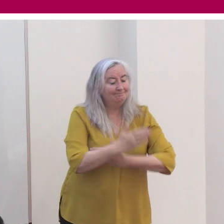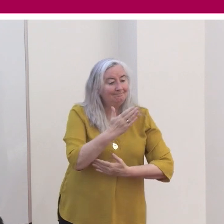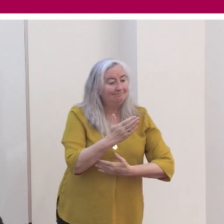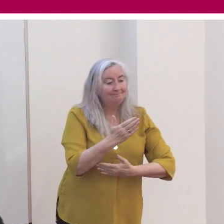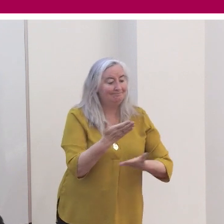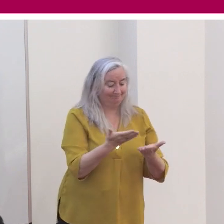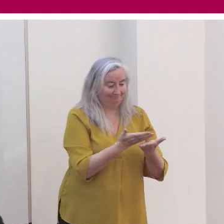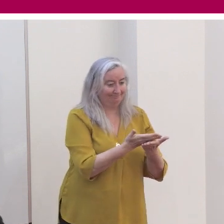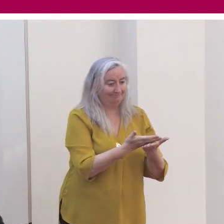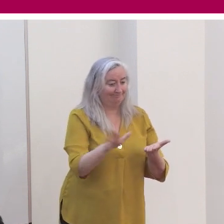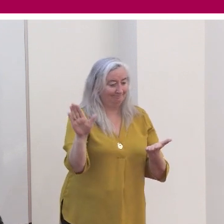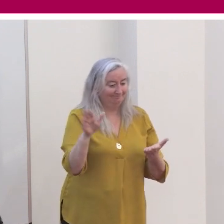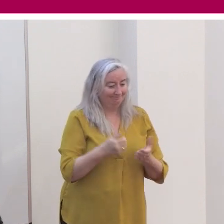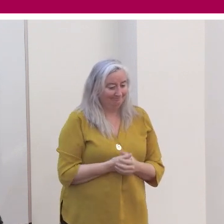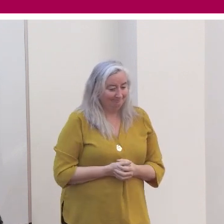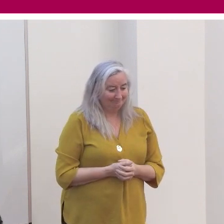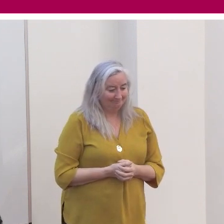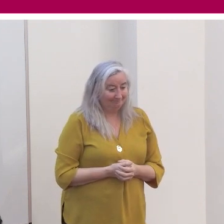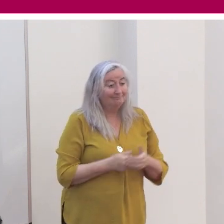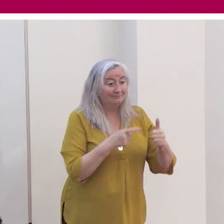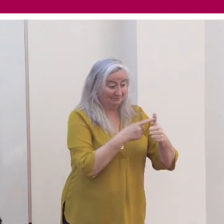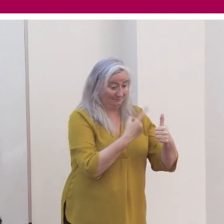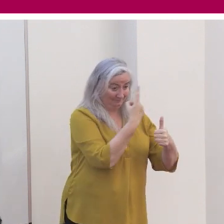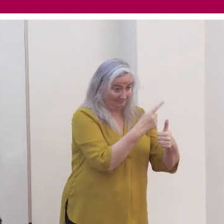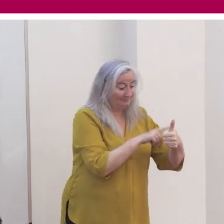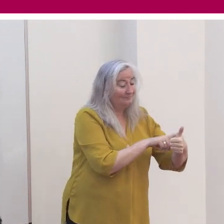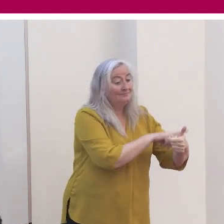double disadvantage, and there's very